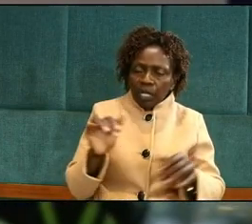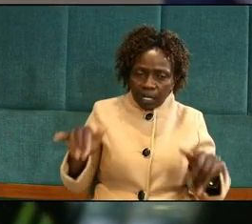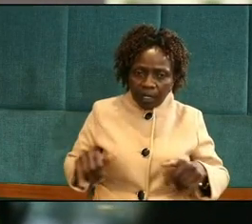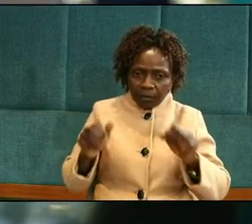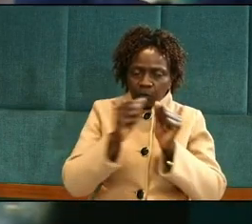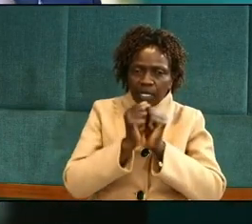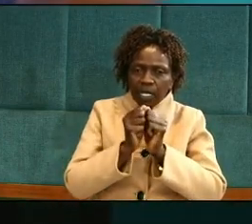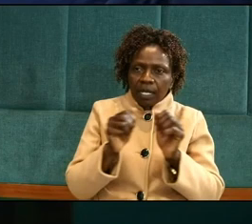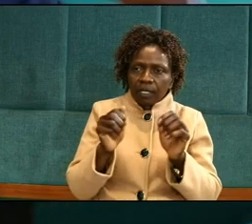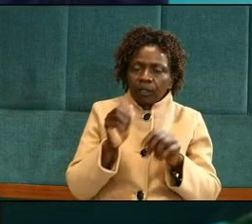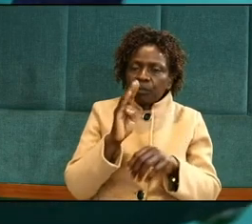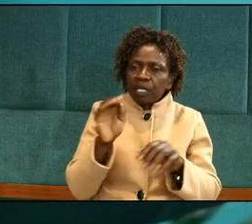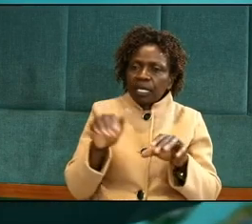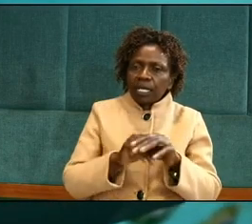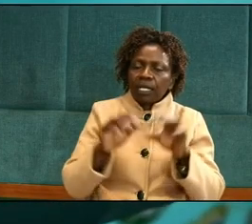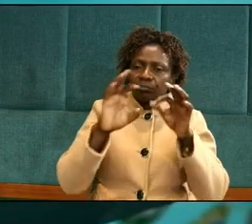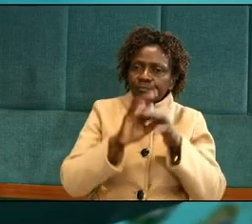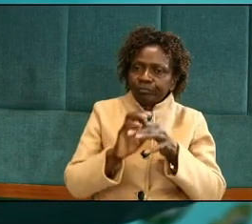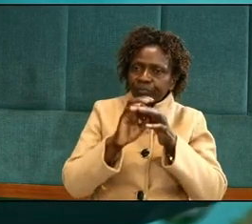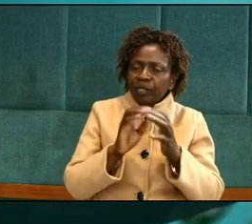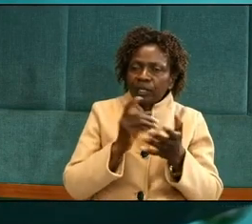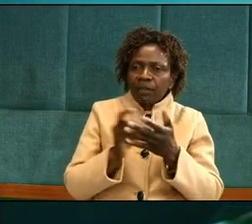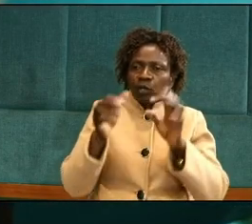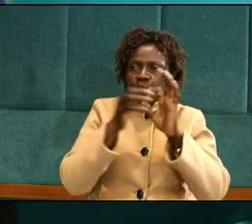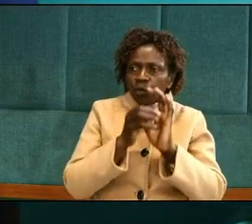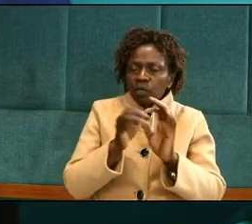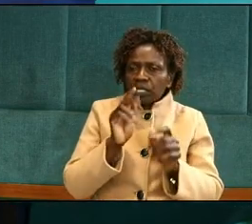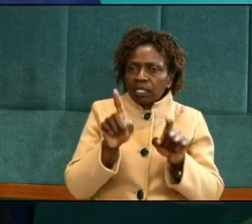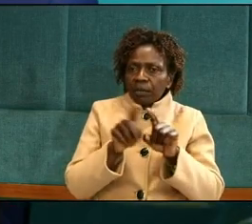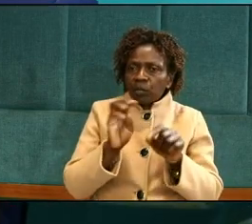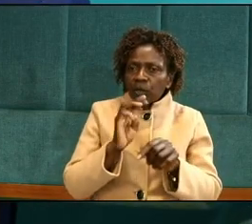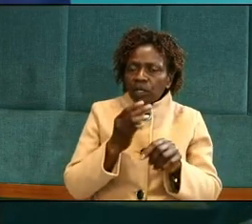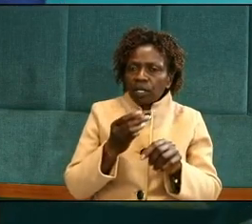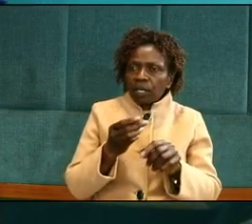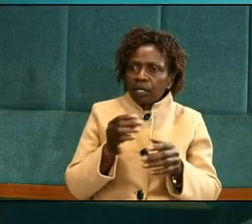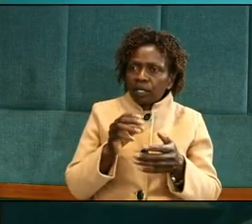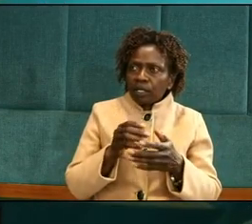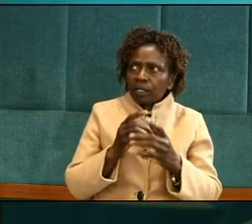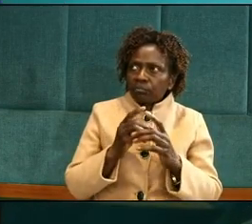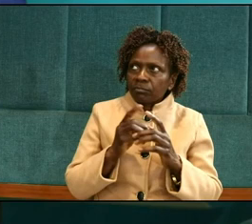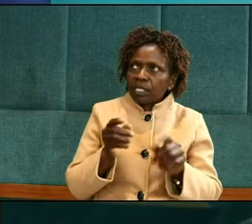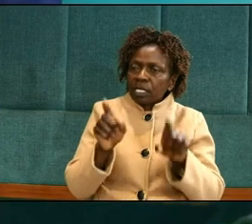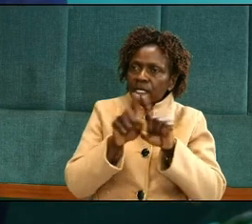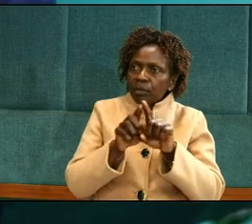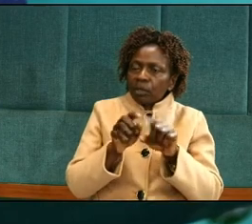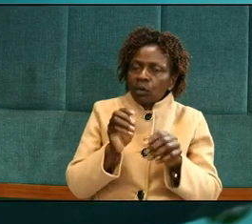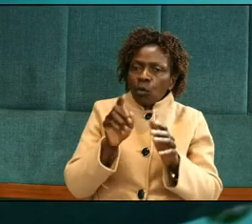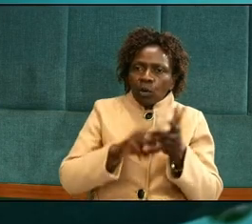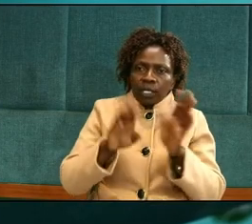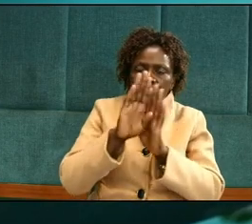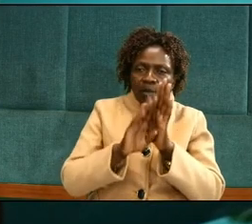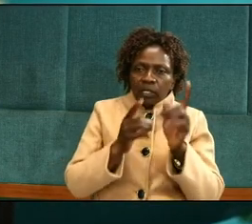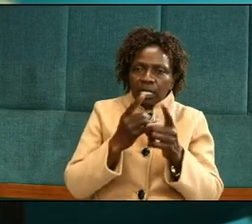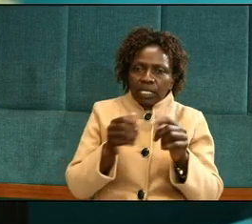to be in a godly divine union as they encounter. And that is what the Bible